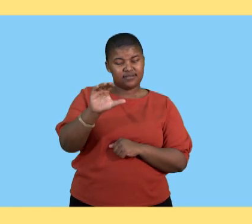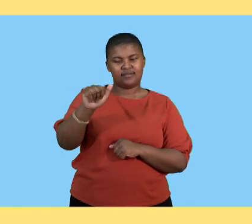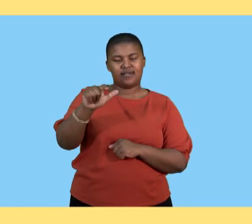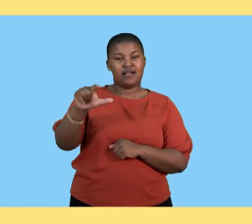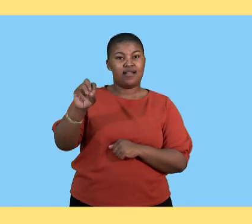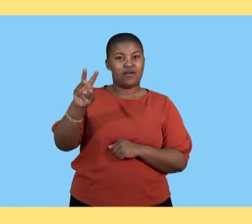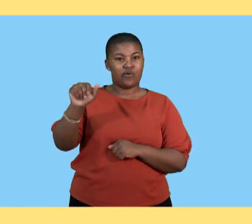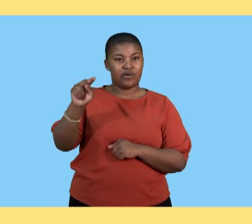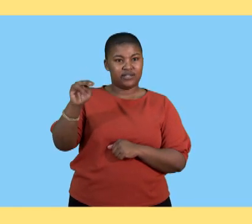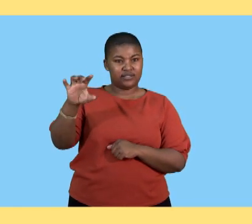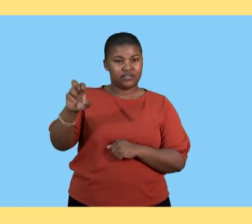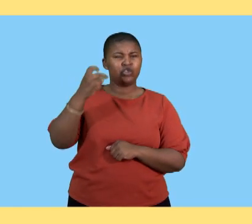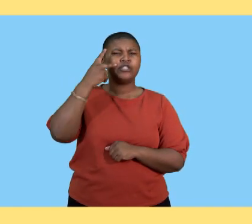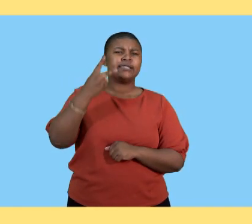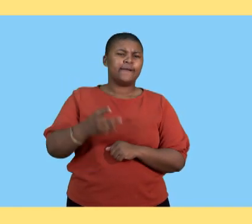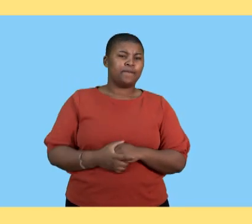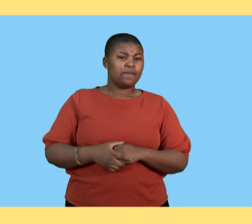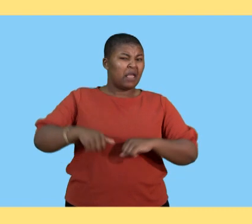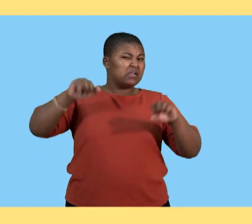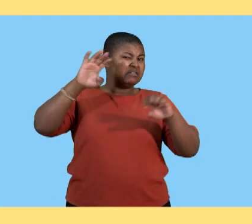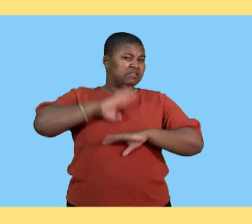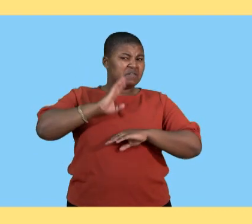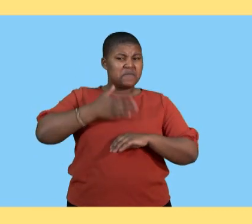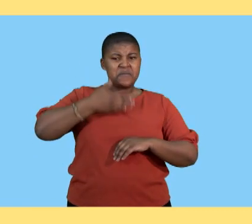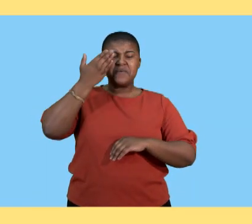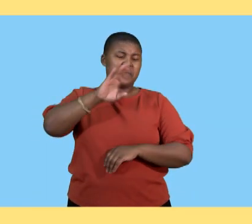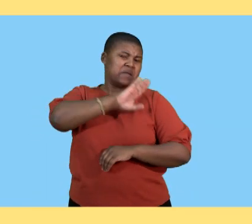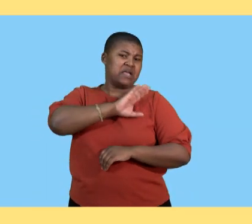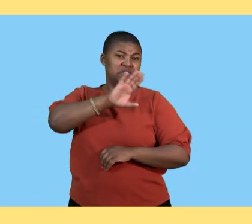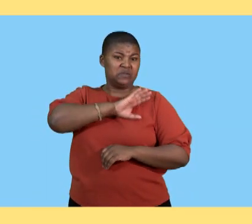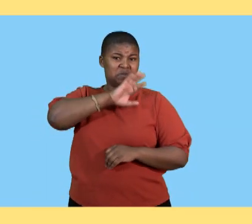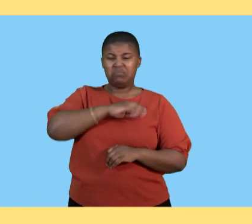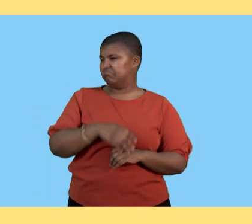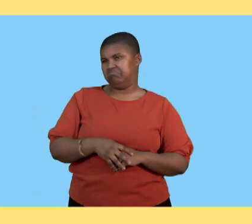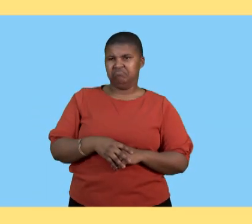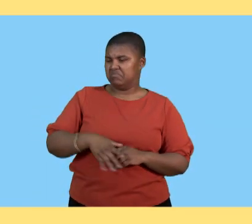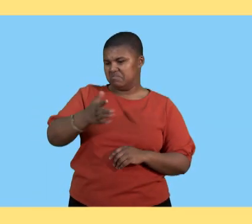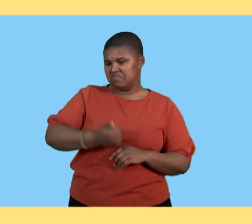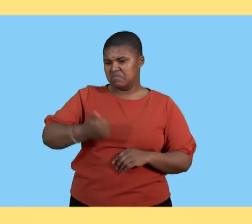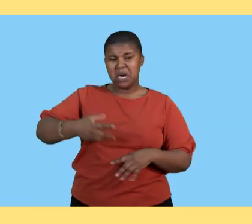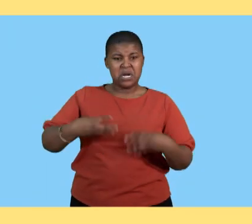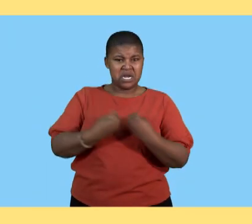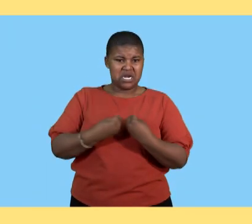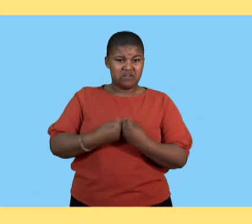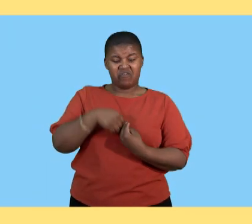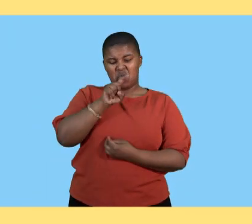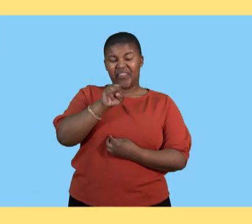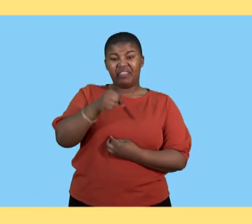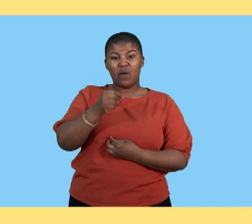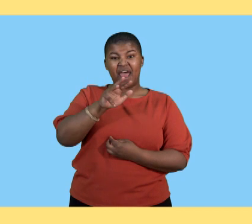It reads, a dissatisfied customer, T. Roberts, returned stock with a selling price of